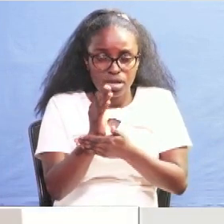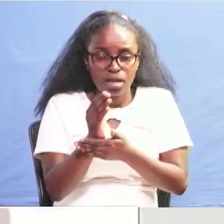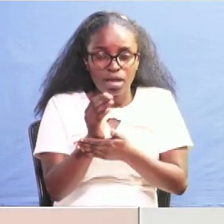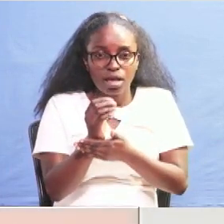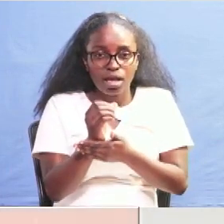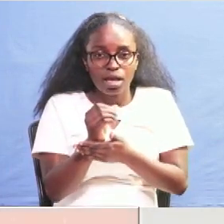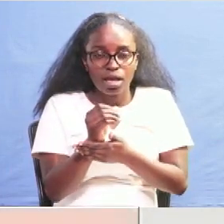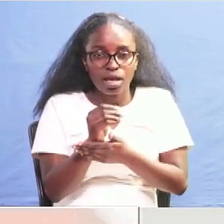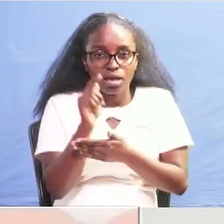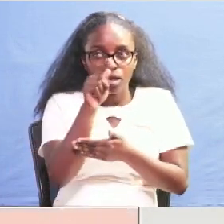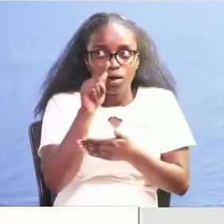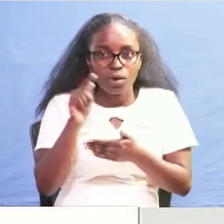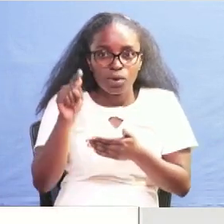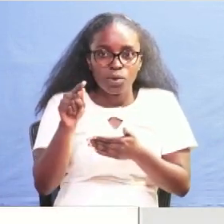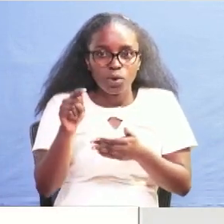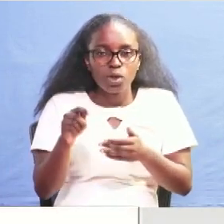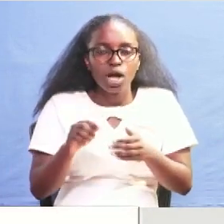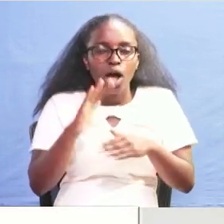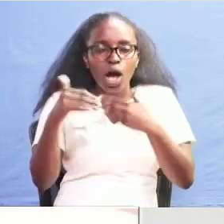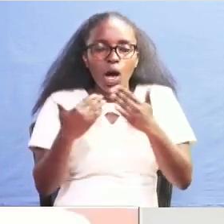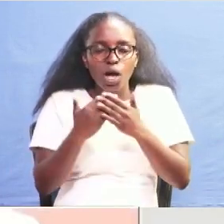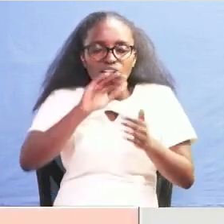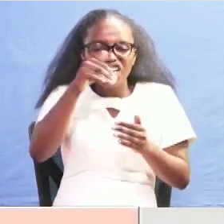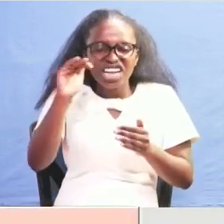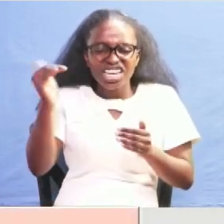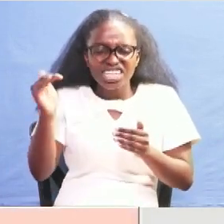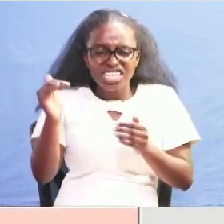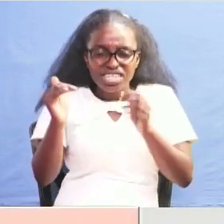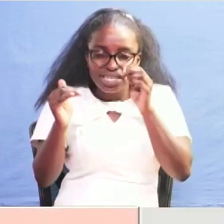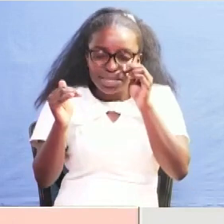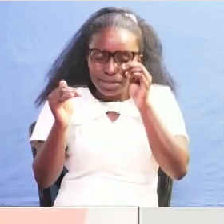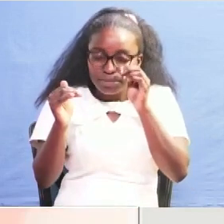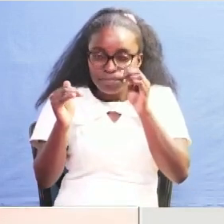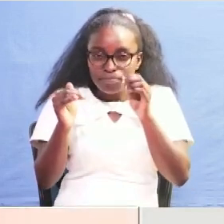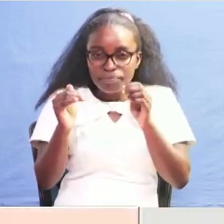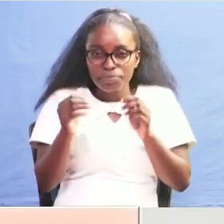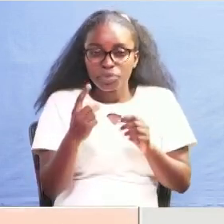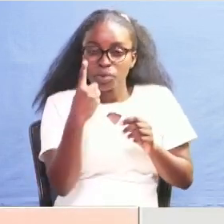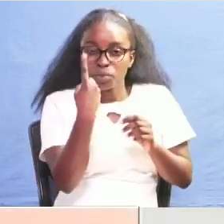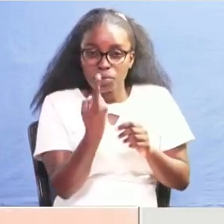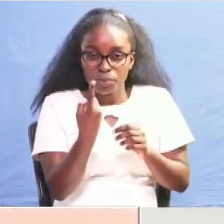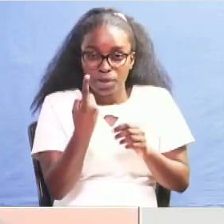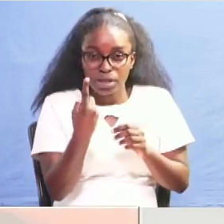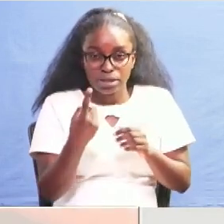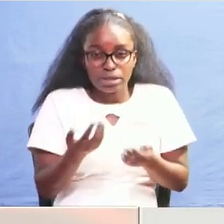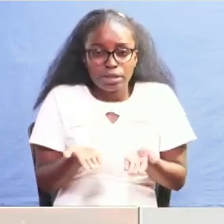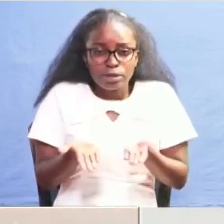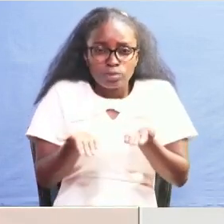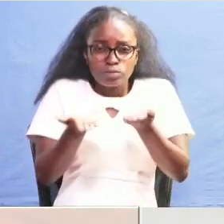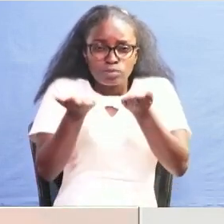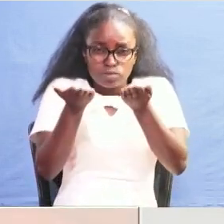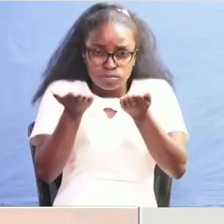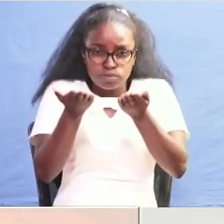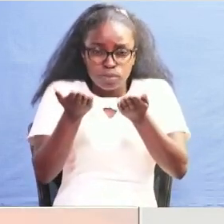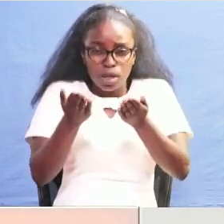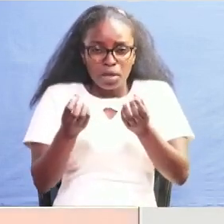evacuation within the country, and we mobilize one aircraft to come and lift the casualties, as many